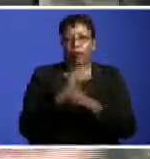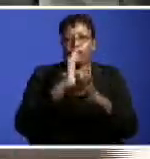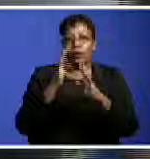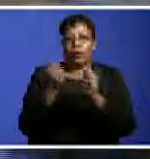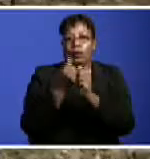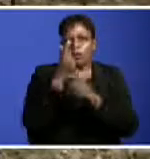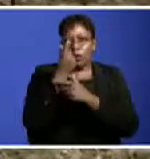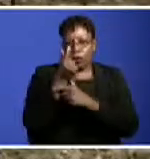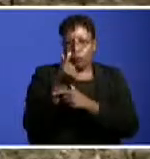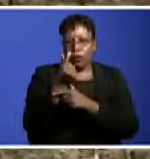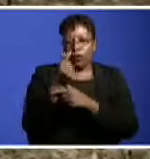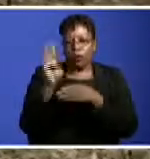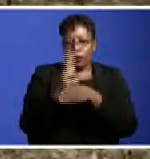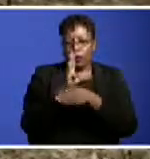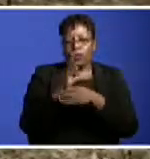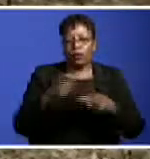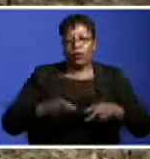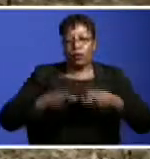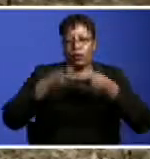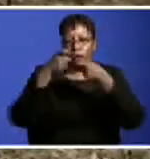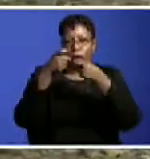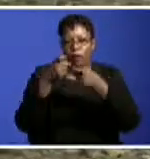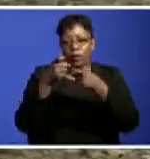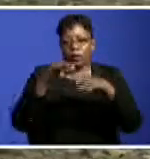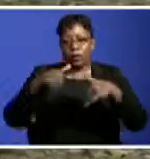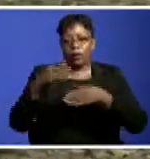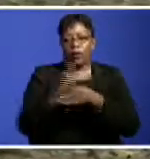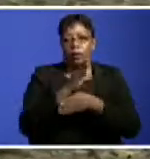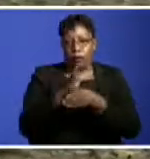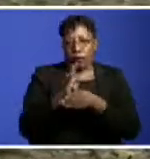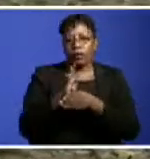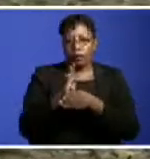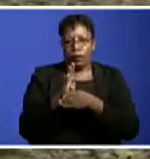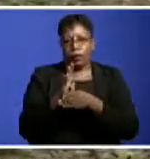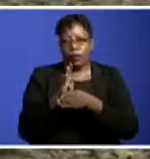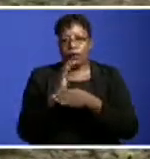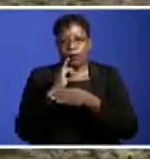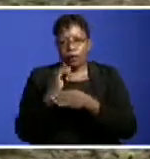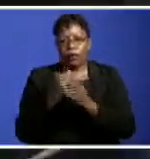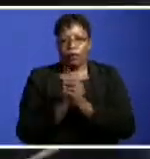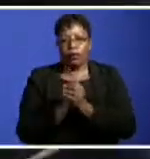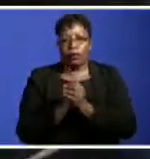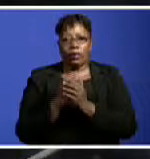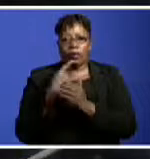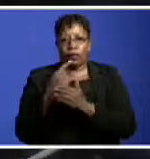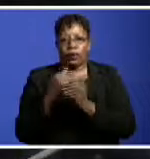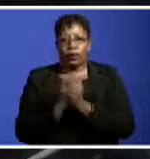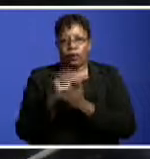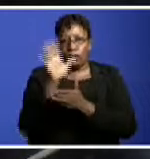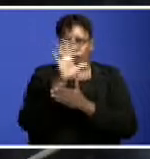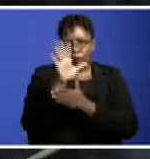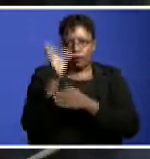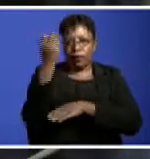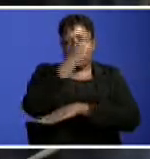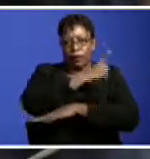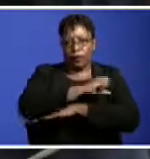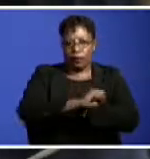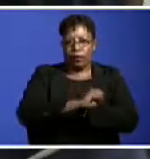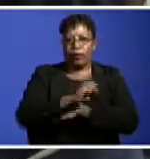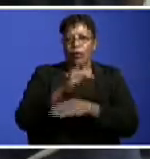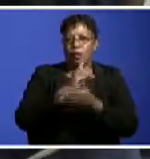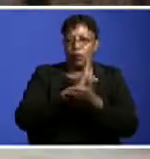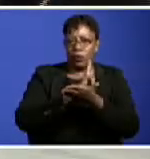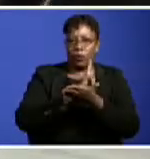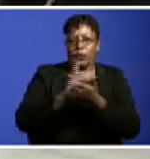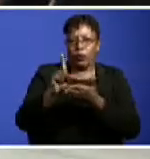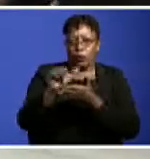to a few entrepreneurs who gave us an update on how business has been going. We've been here about 5 days a week when there wasn't any lockdown. And